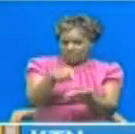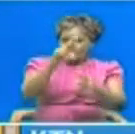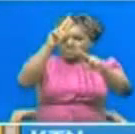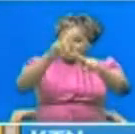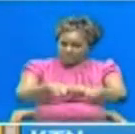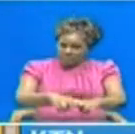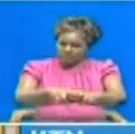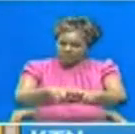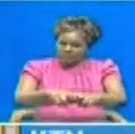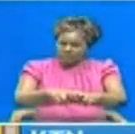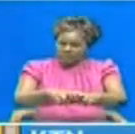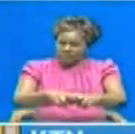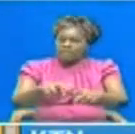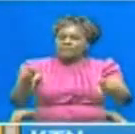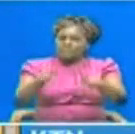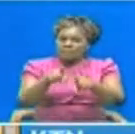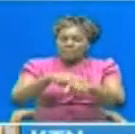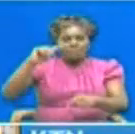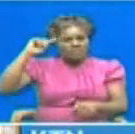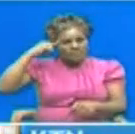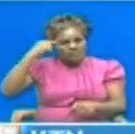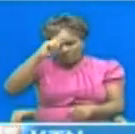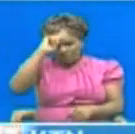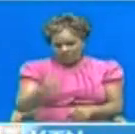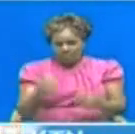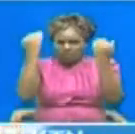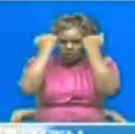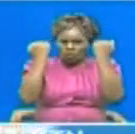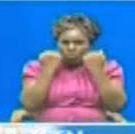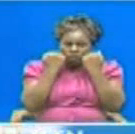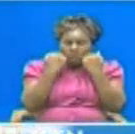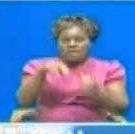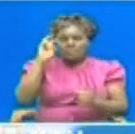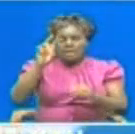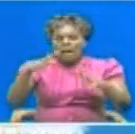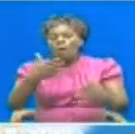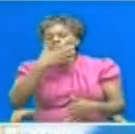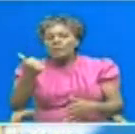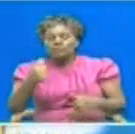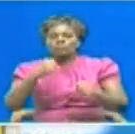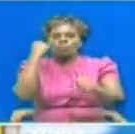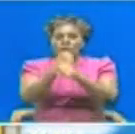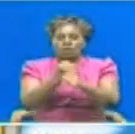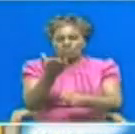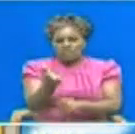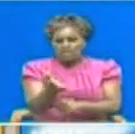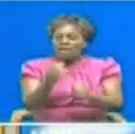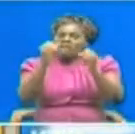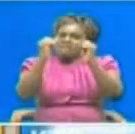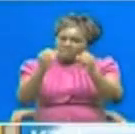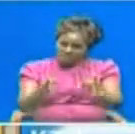down, and with respect to the judgment of the court, you see how best to move forward. Otherwise, right.